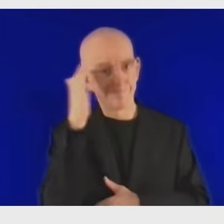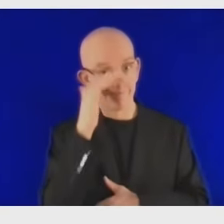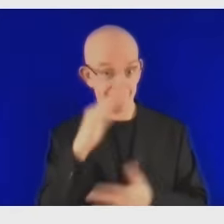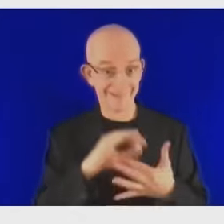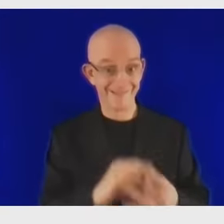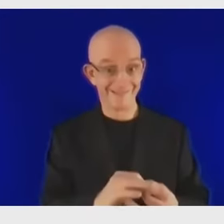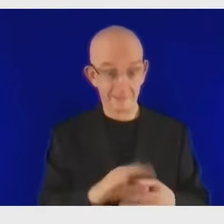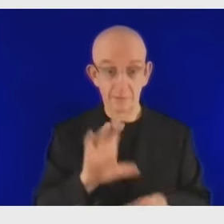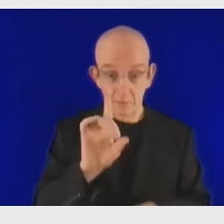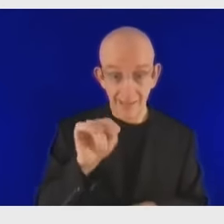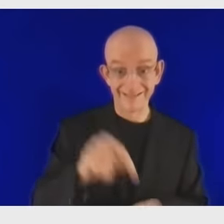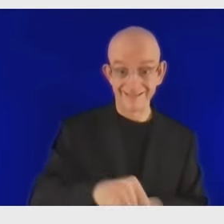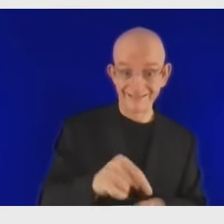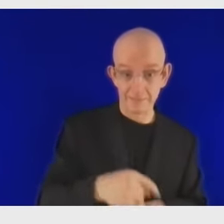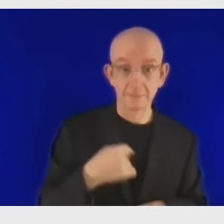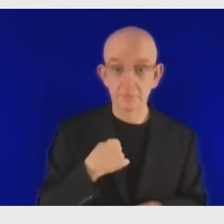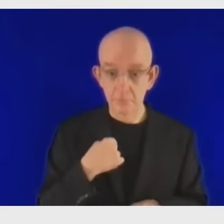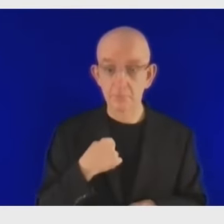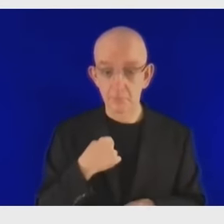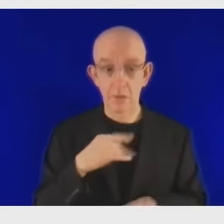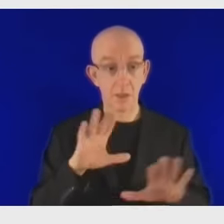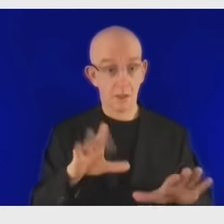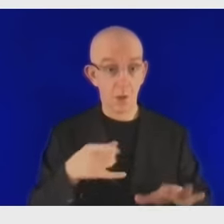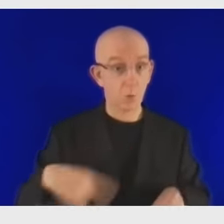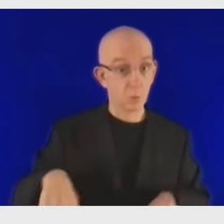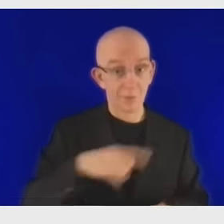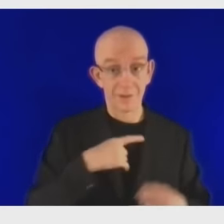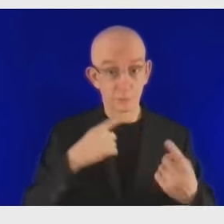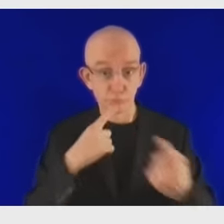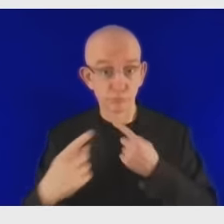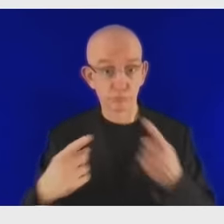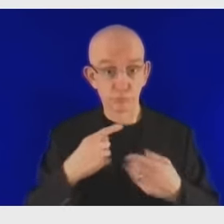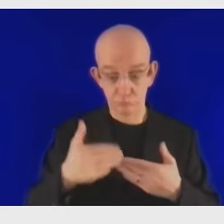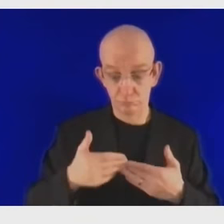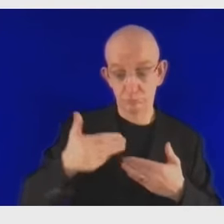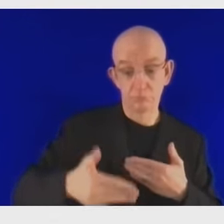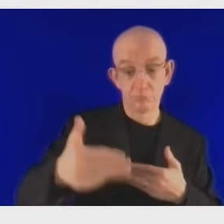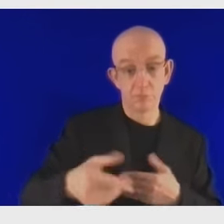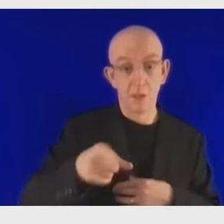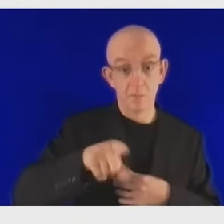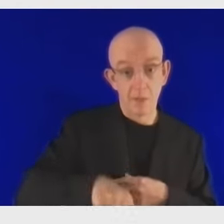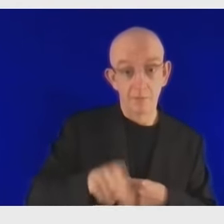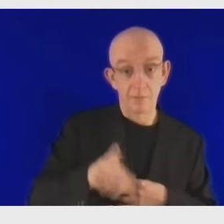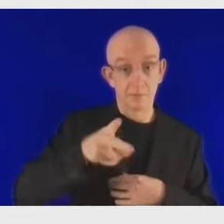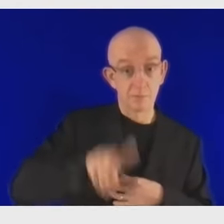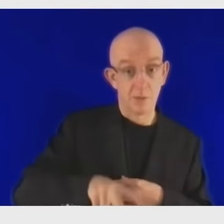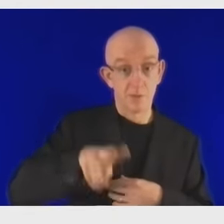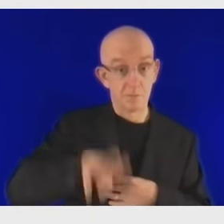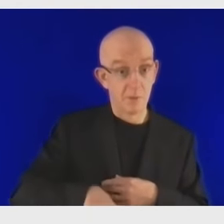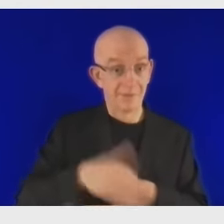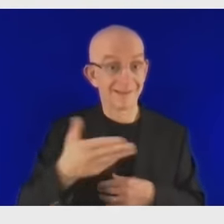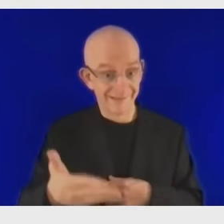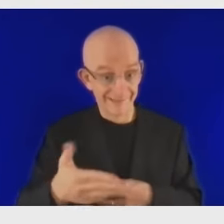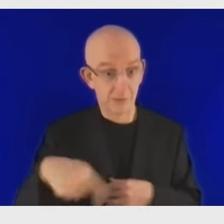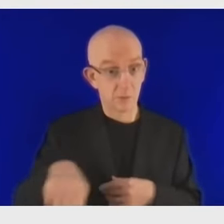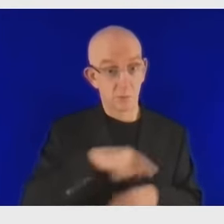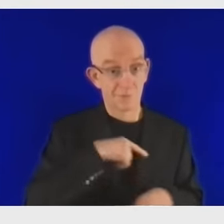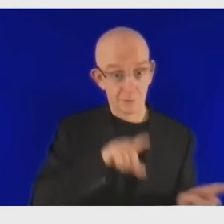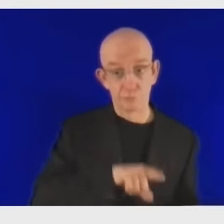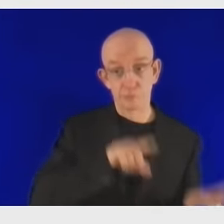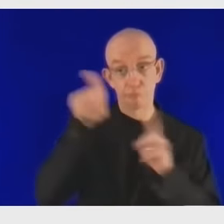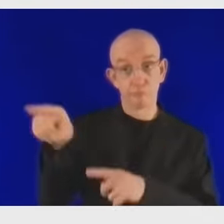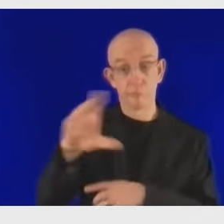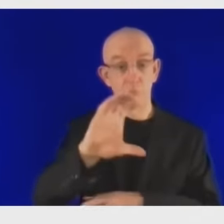we're heading to COP26. And when we talk about COP26, we're talking about this